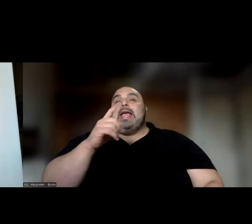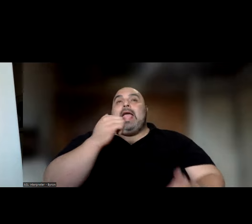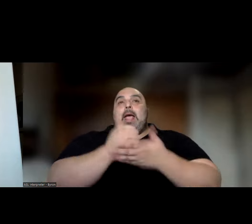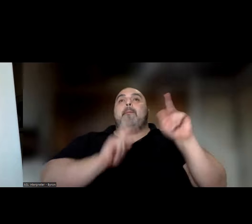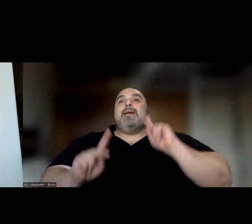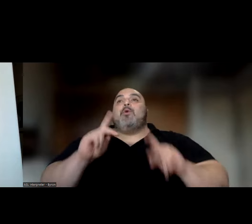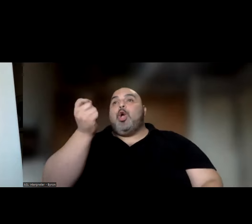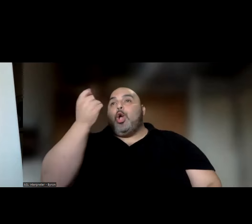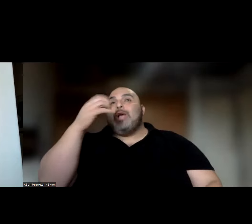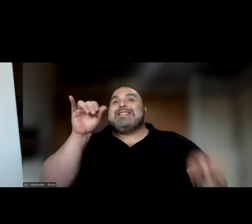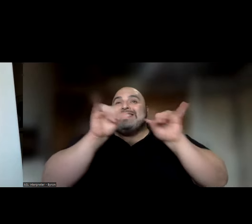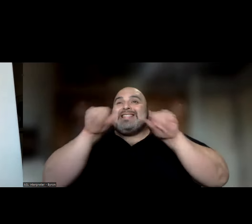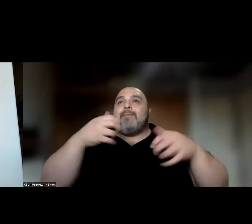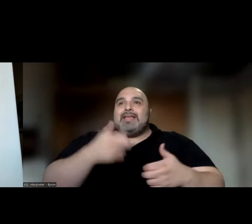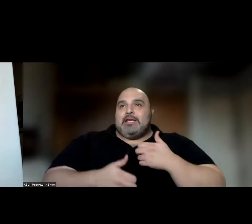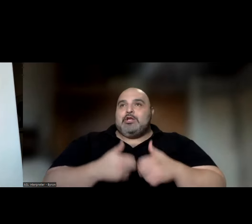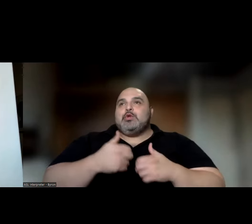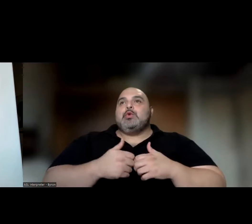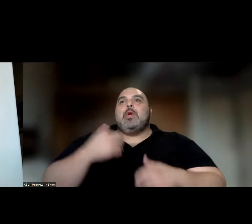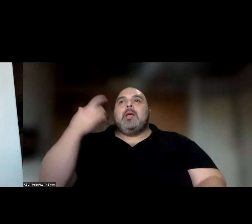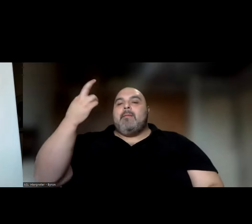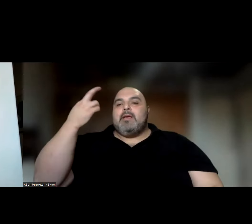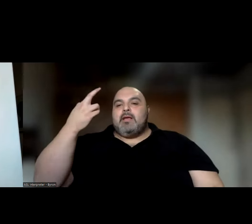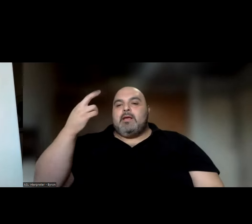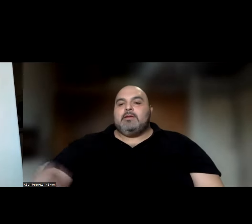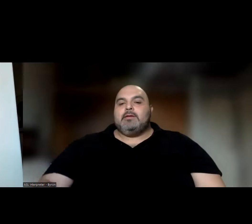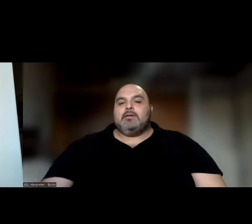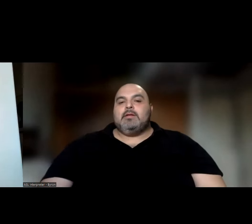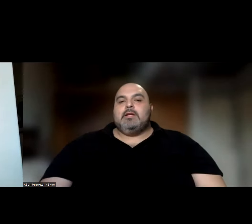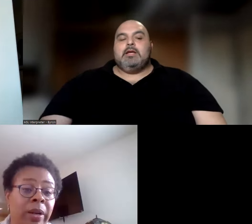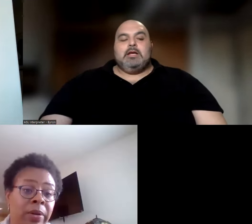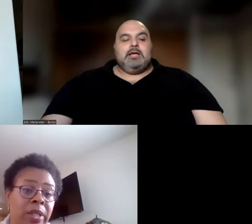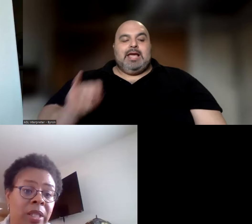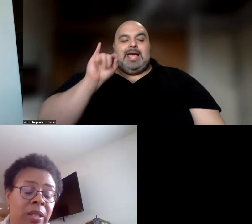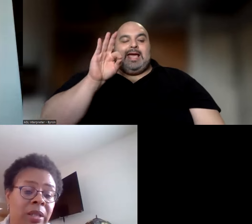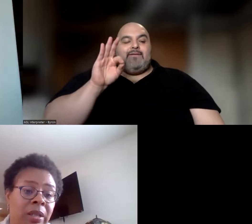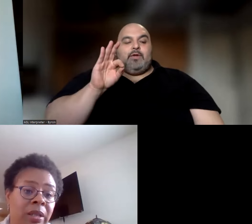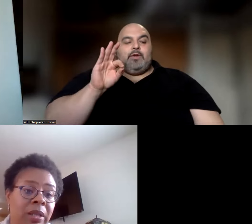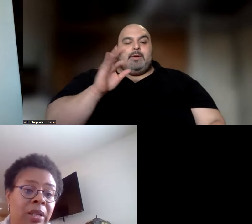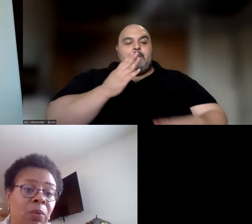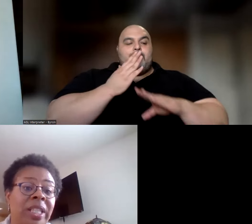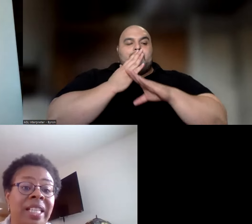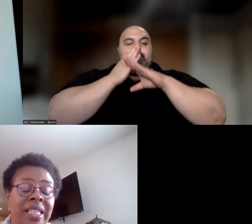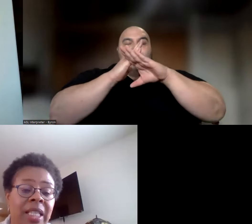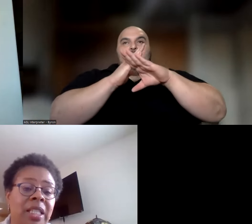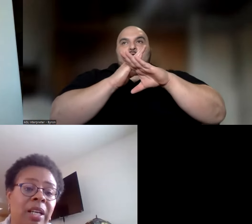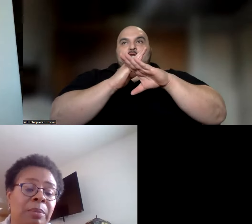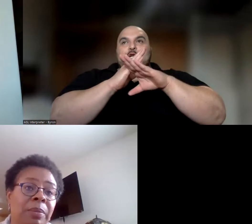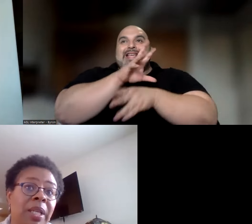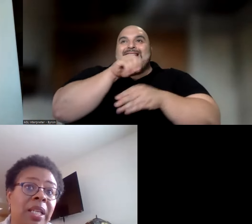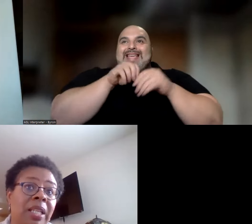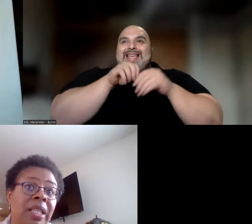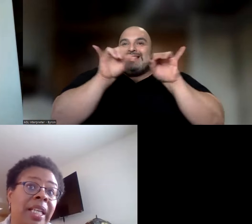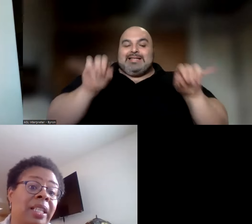understand systemic issues, because if there's barriers within the